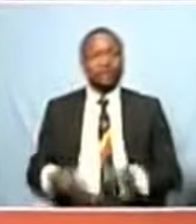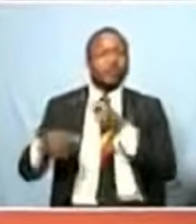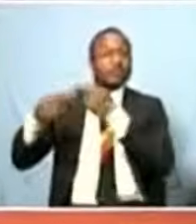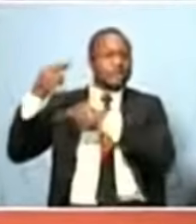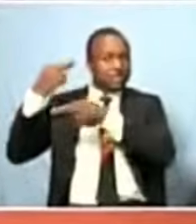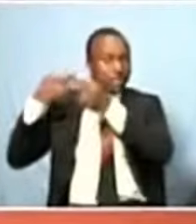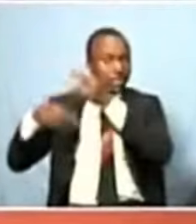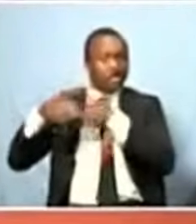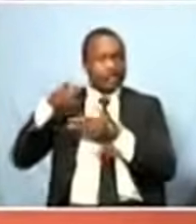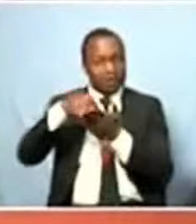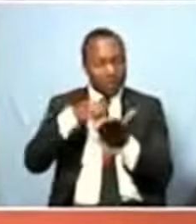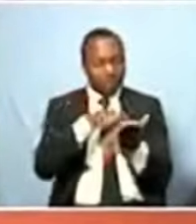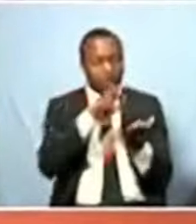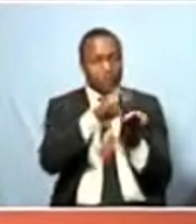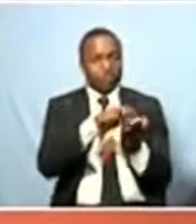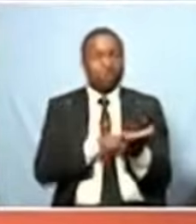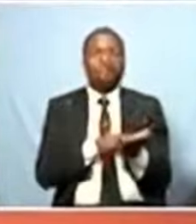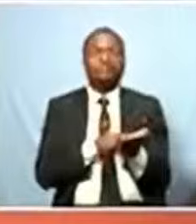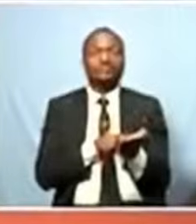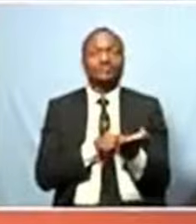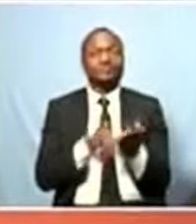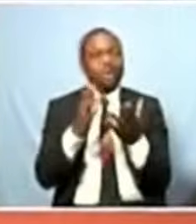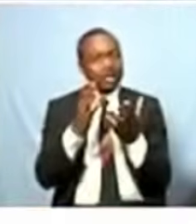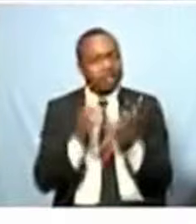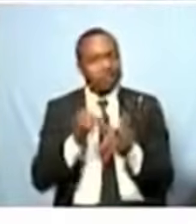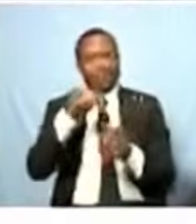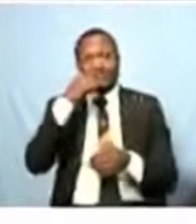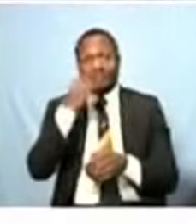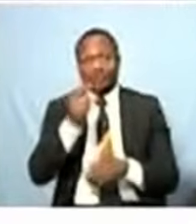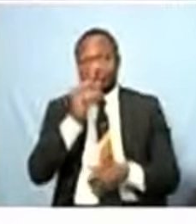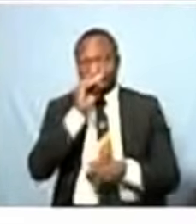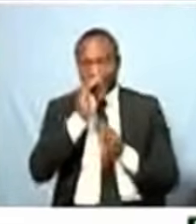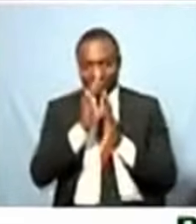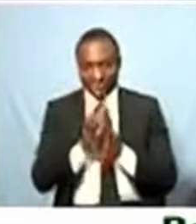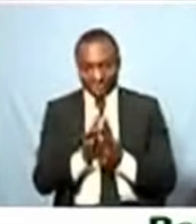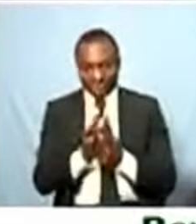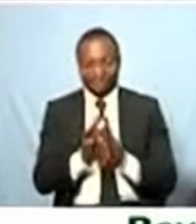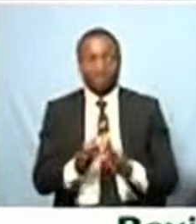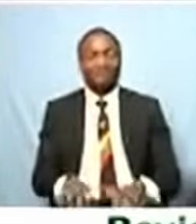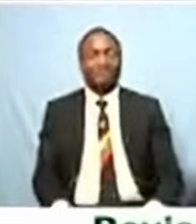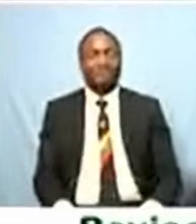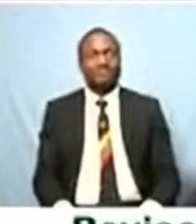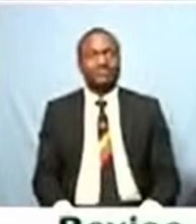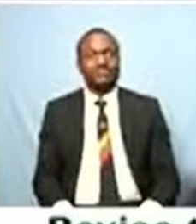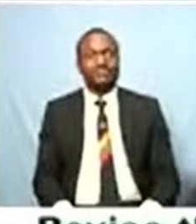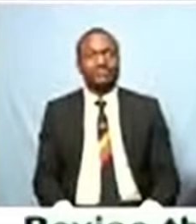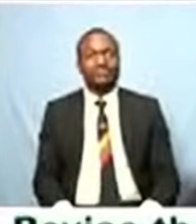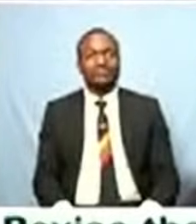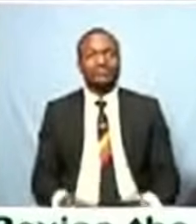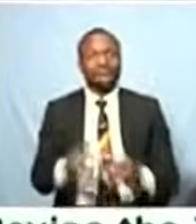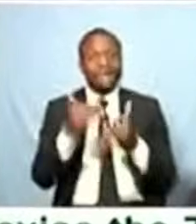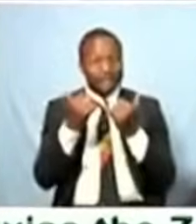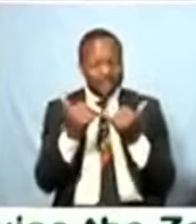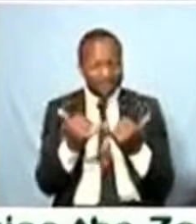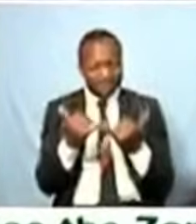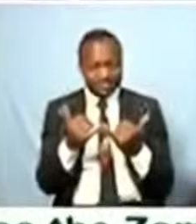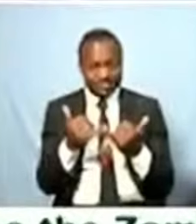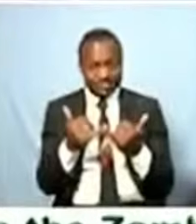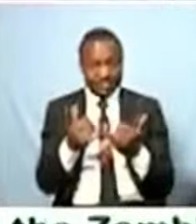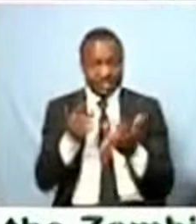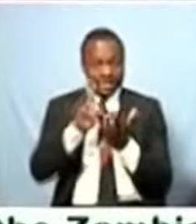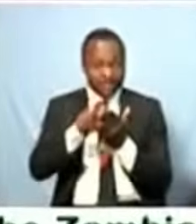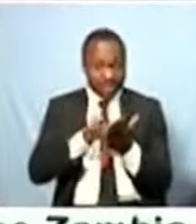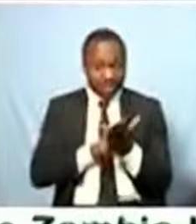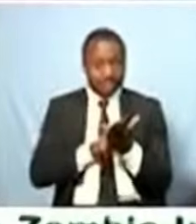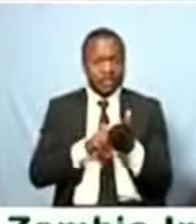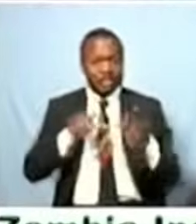the examination rules. And I want to state, Madam Speaker, from the onset, that currently the rules